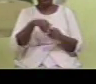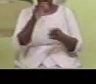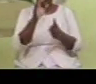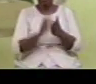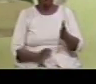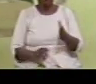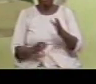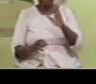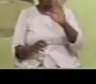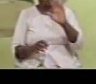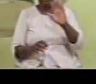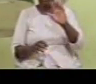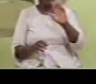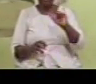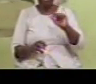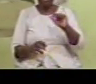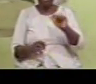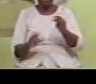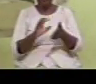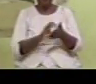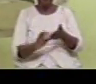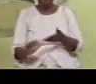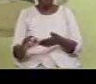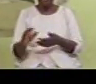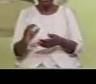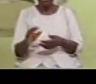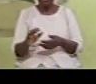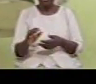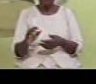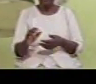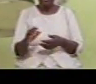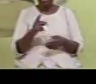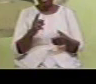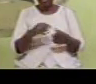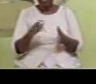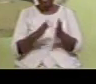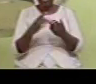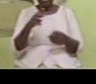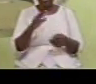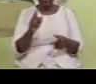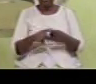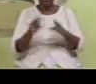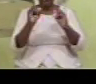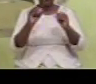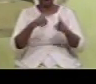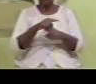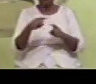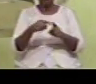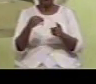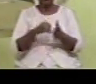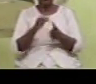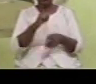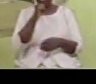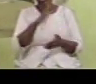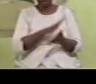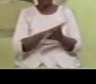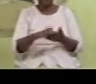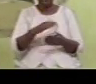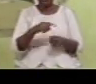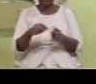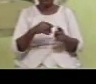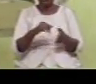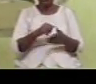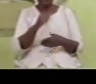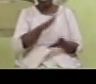57, the Bible says to teach when it is unclean and when it is clean. This is the